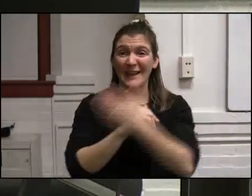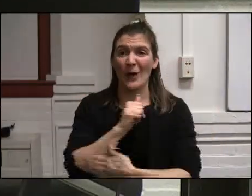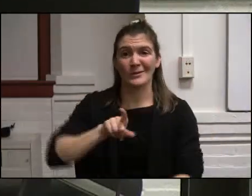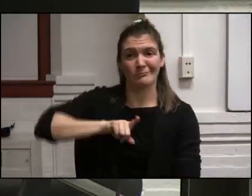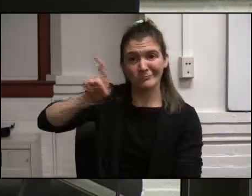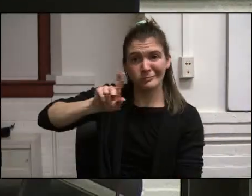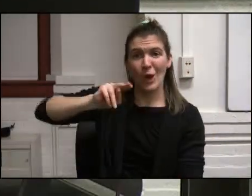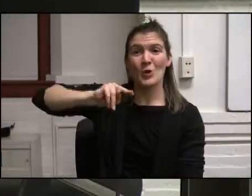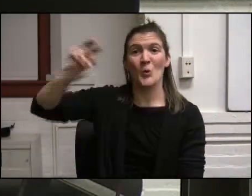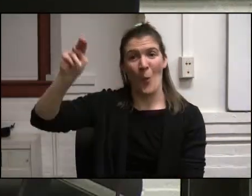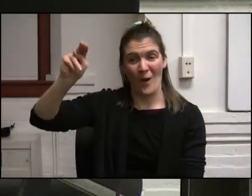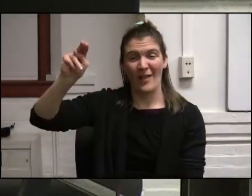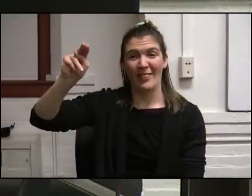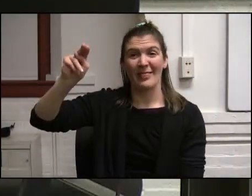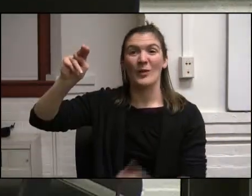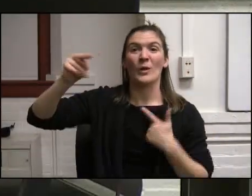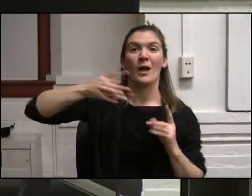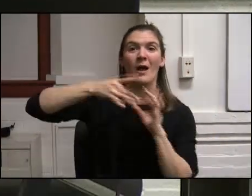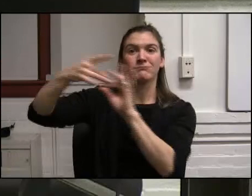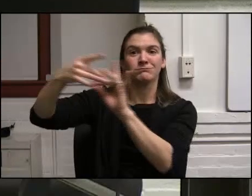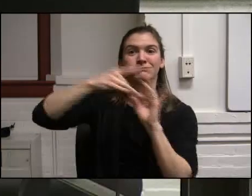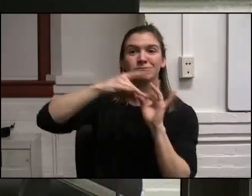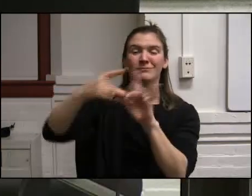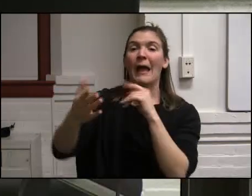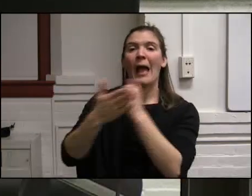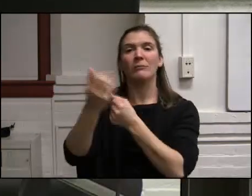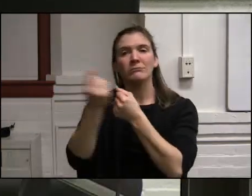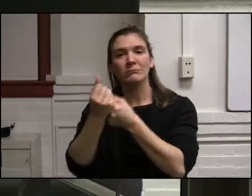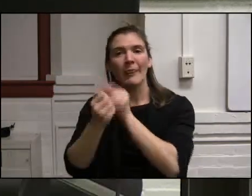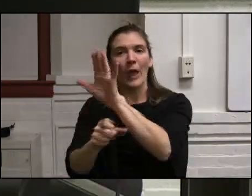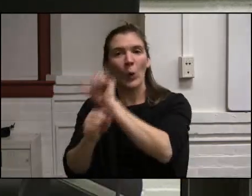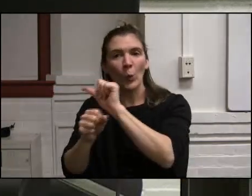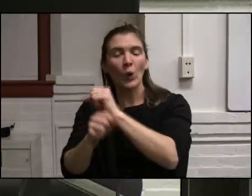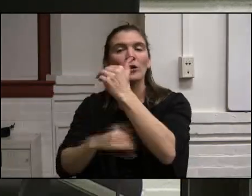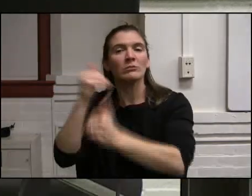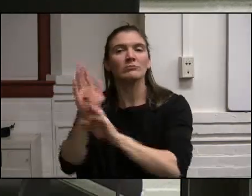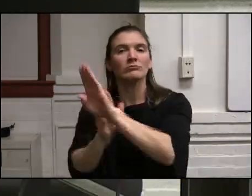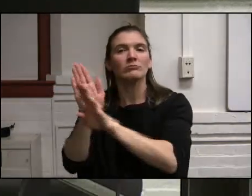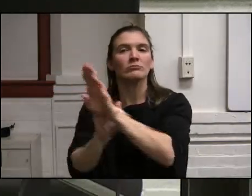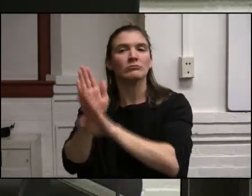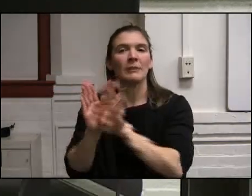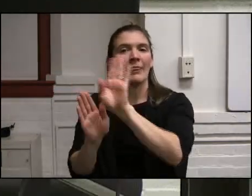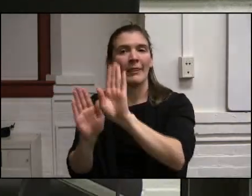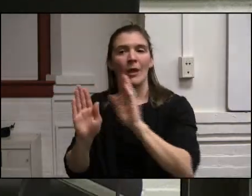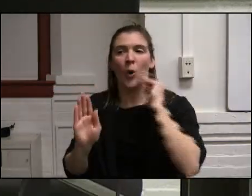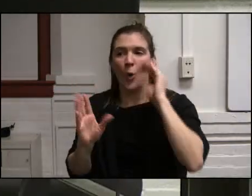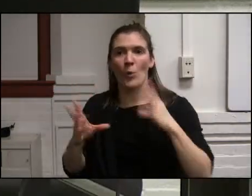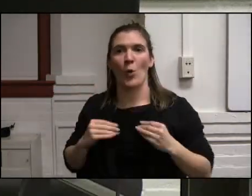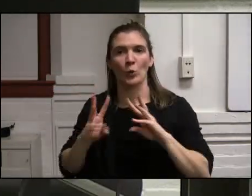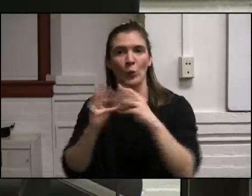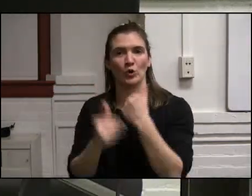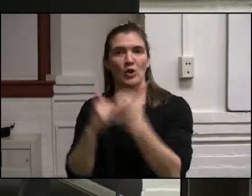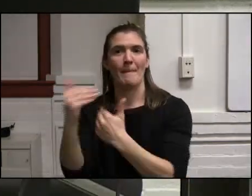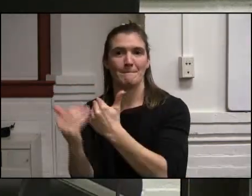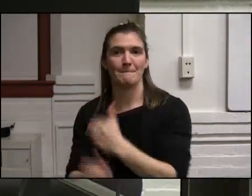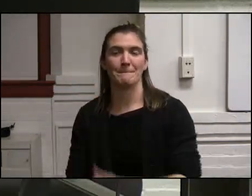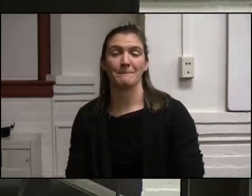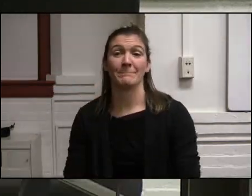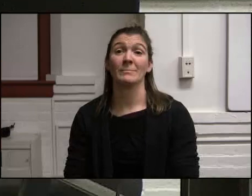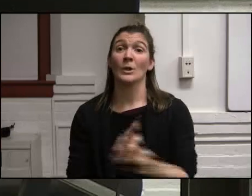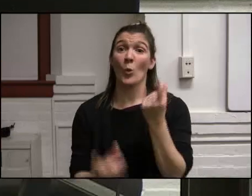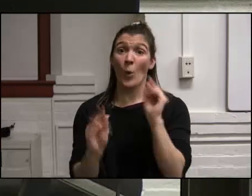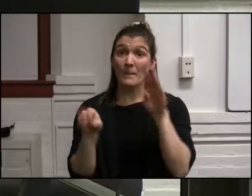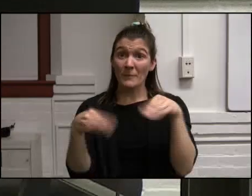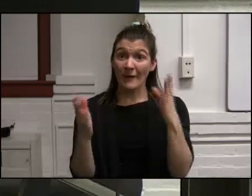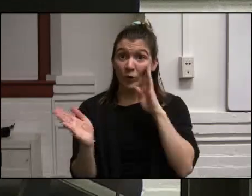So we're doing back office administration for that program. And the services